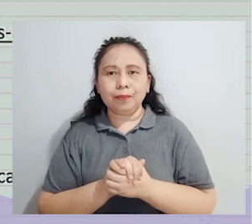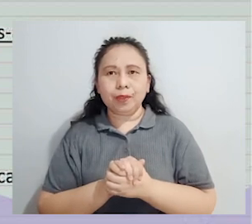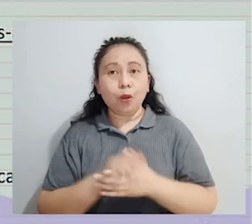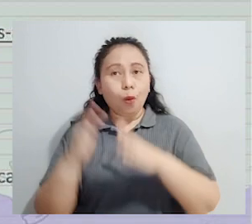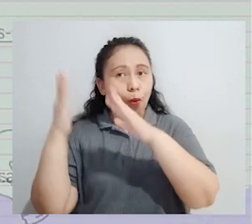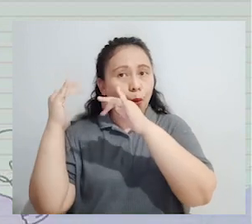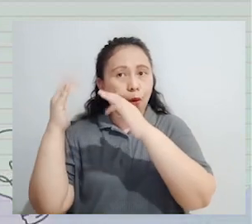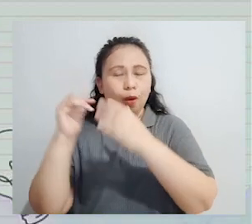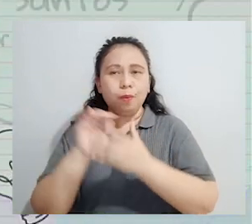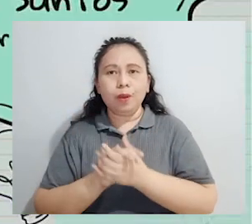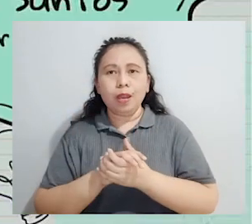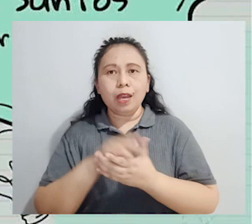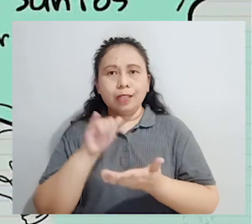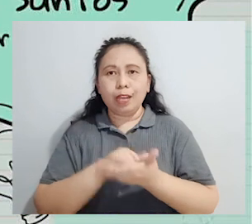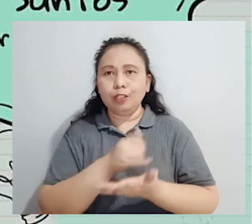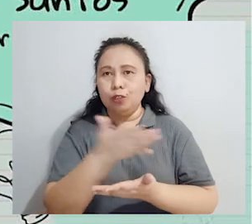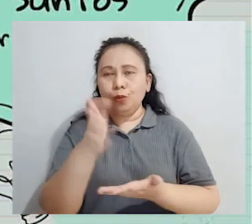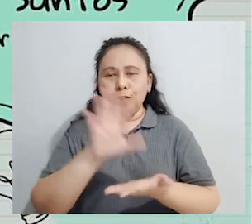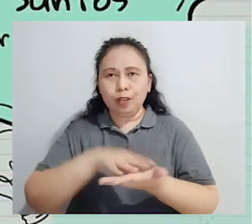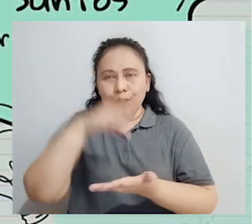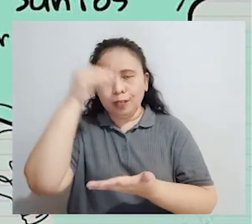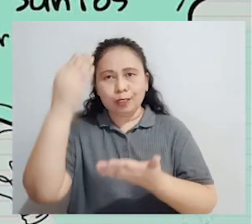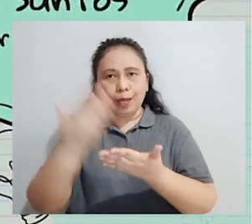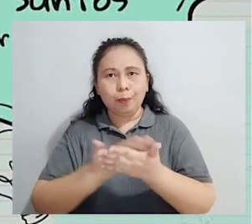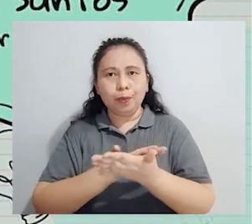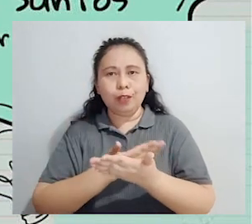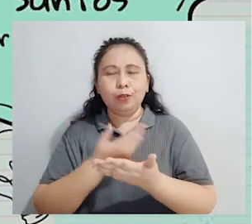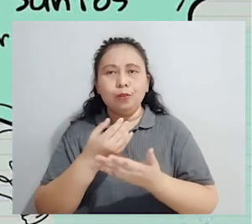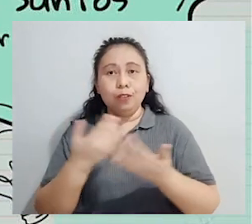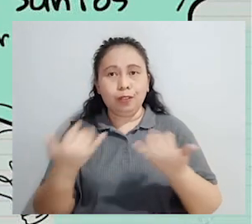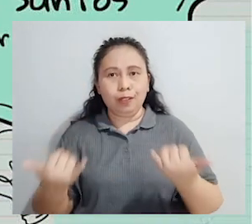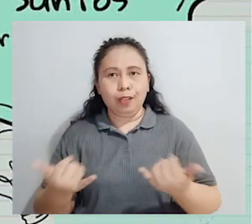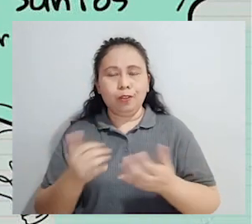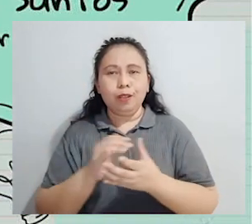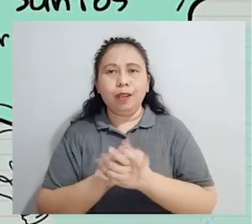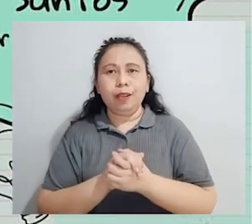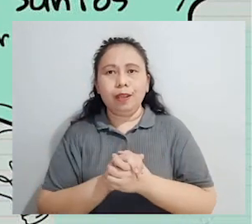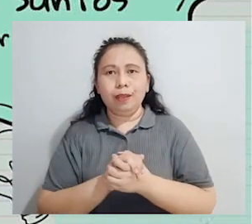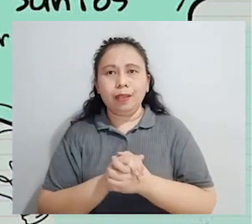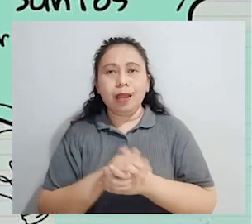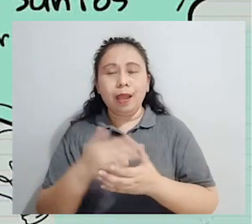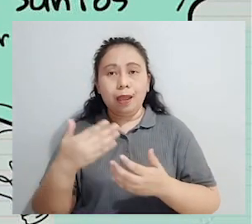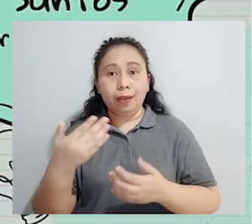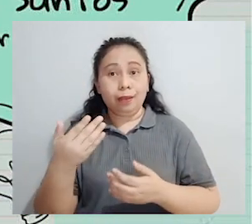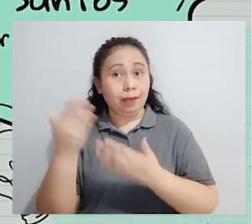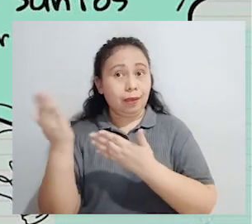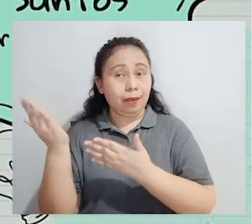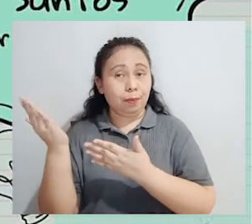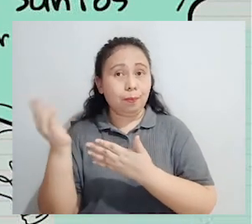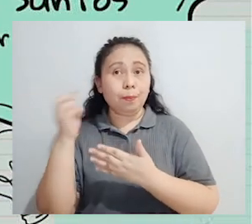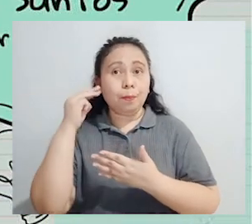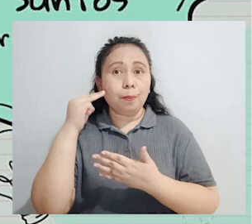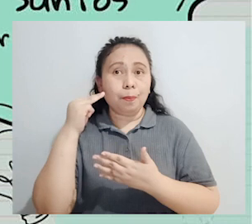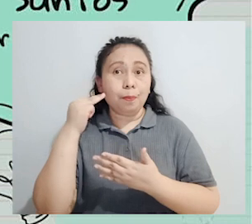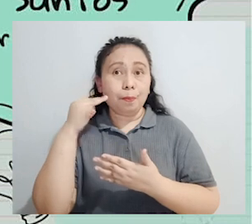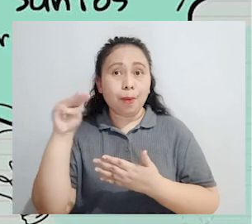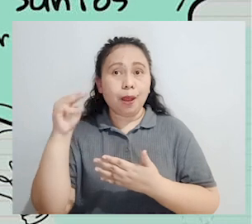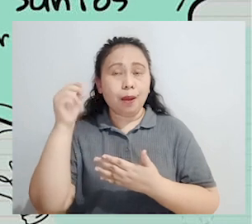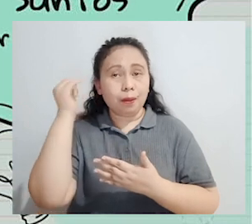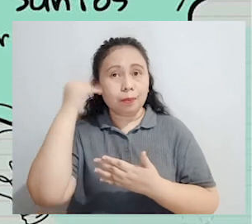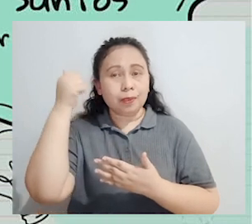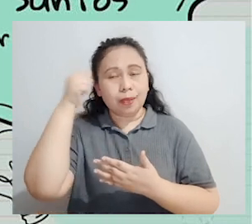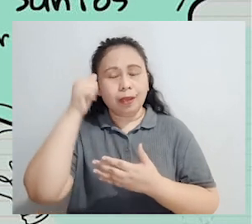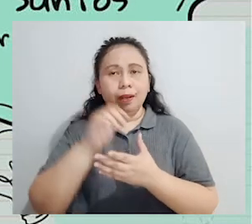I hope that you learned something new in your lesson today. Again, I am Ma'am Jaira Amalthia